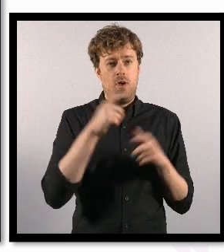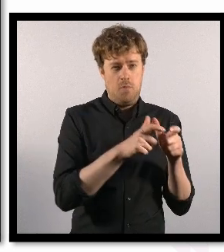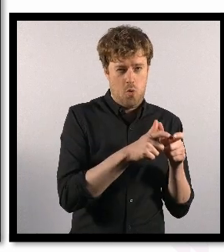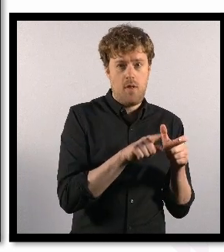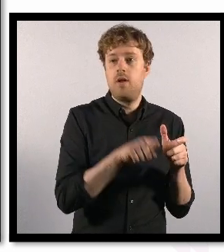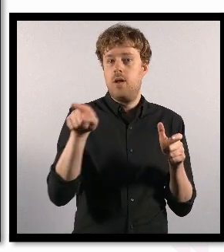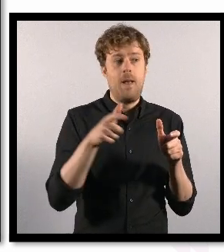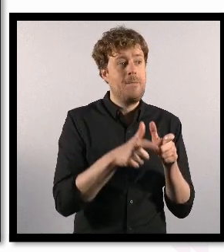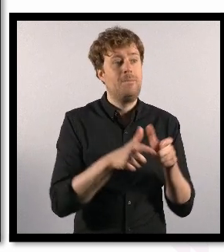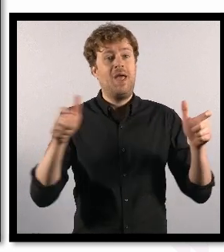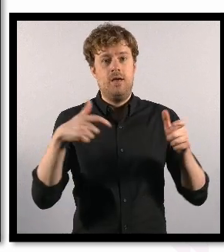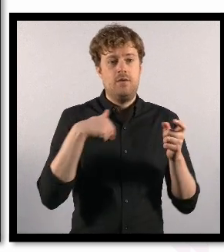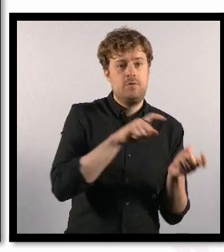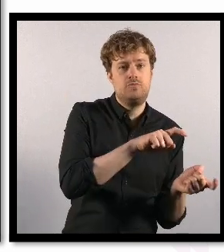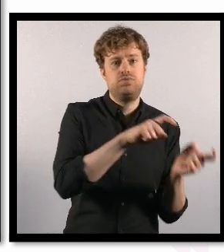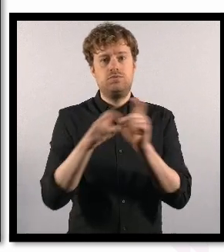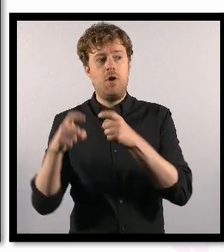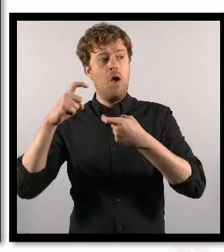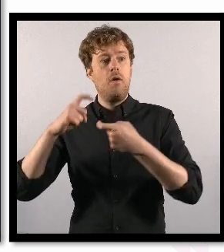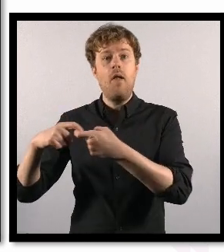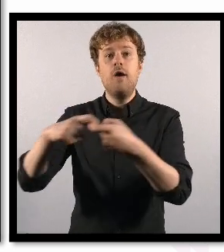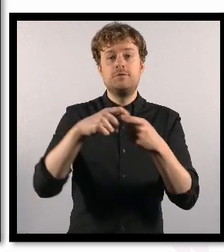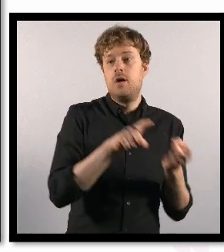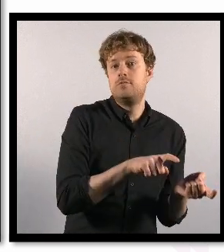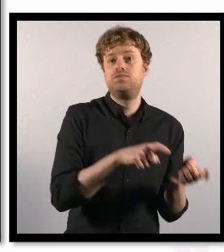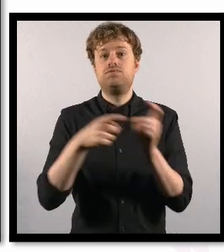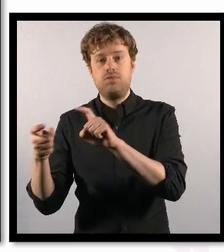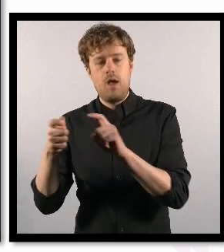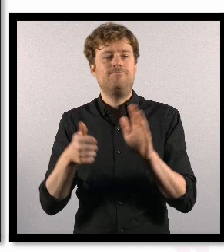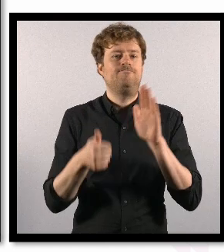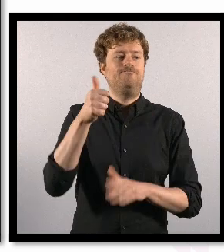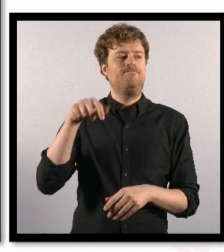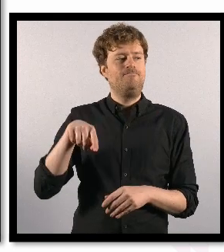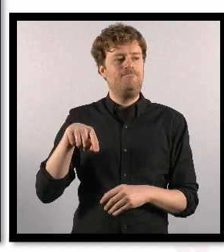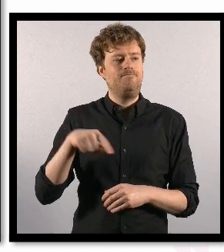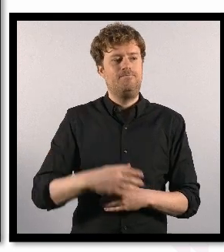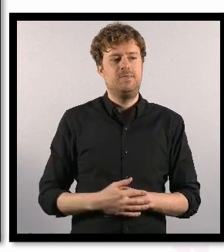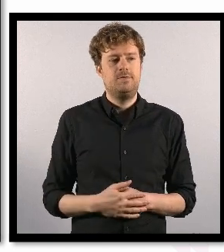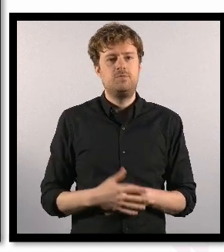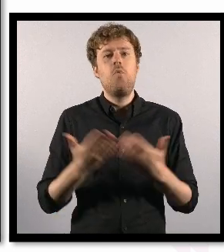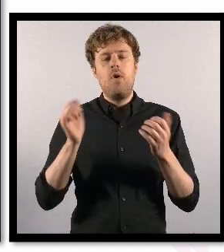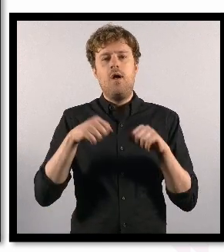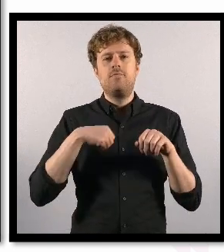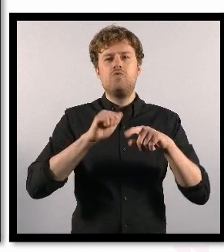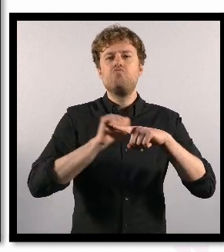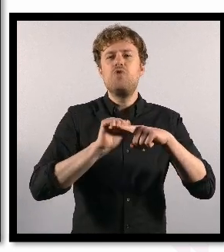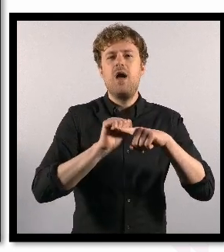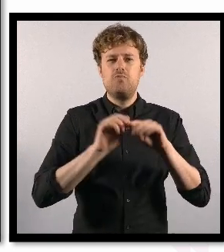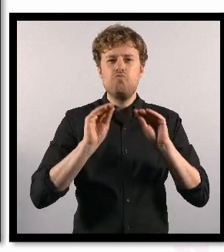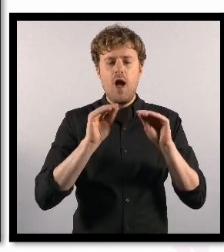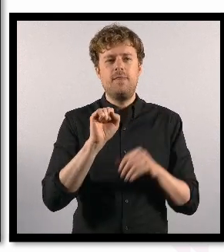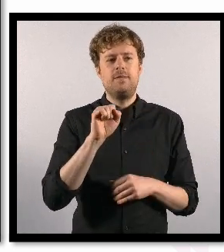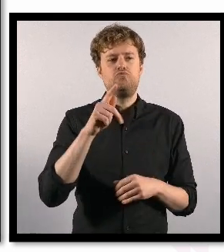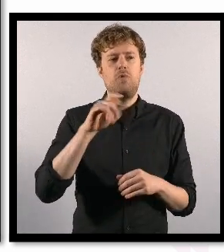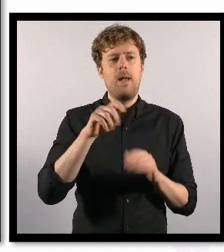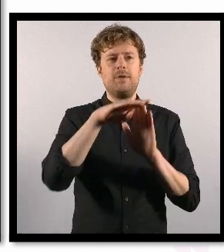meant putting our training script in a Docker container, running it as a distributed PyTorch training on the cluster, and